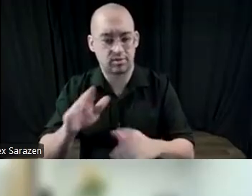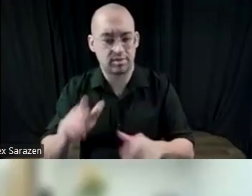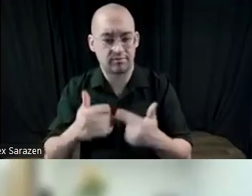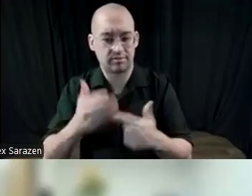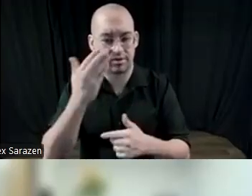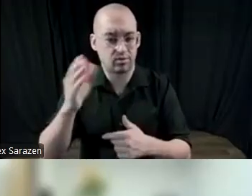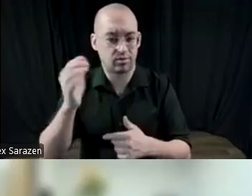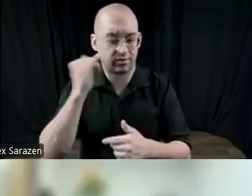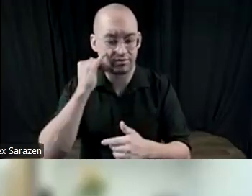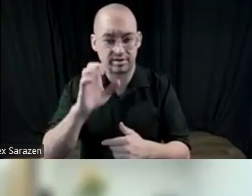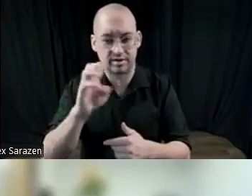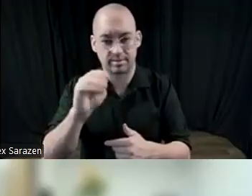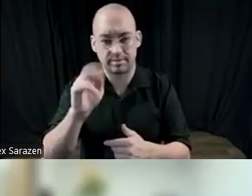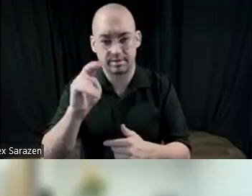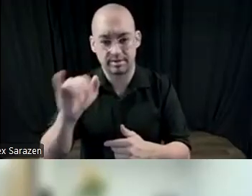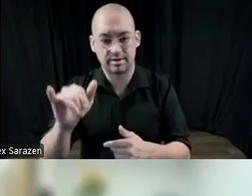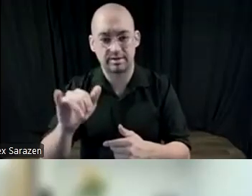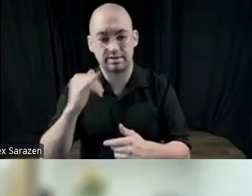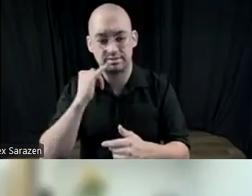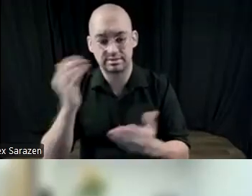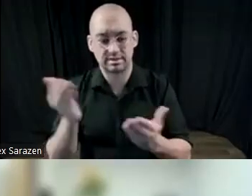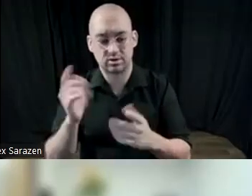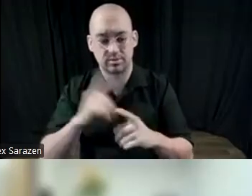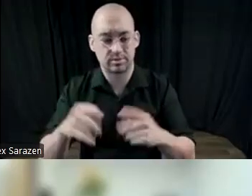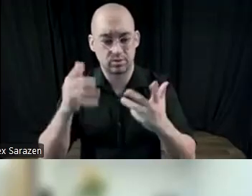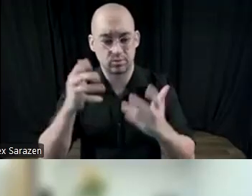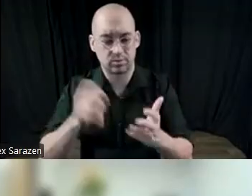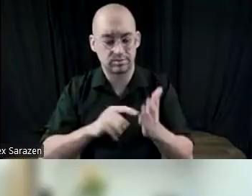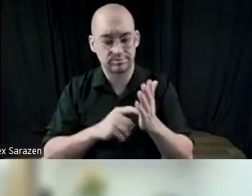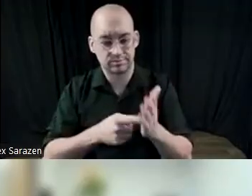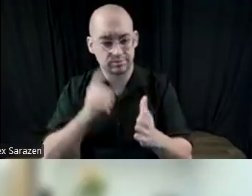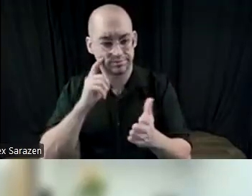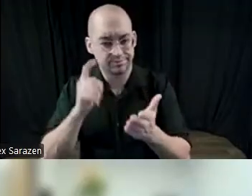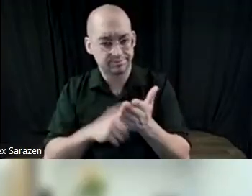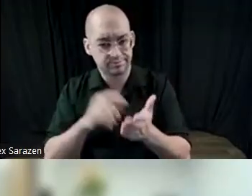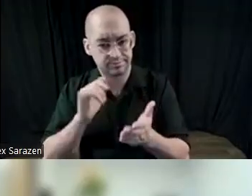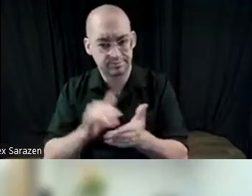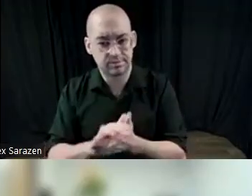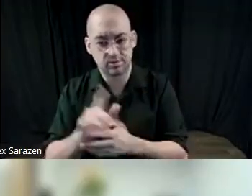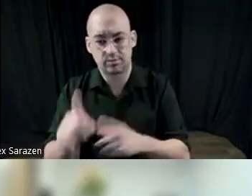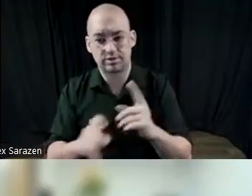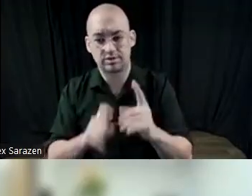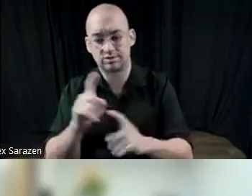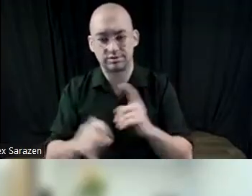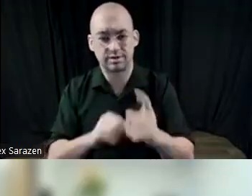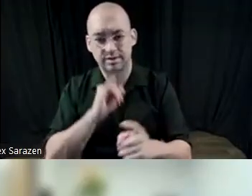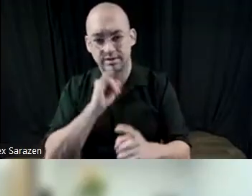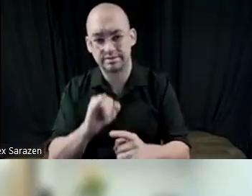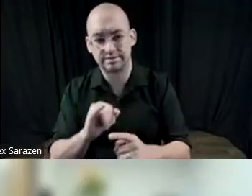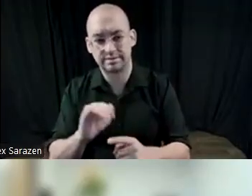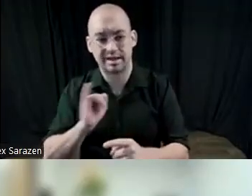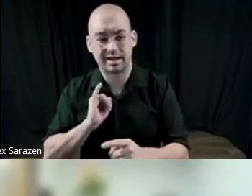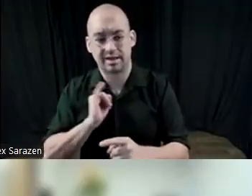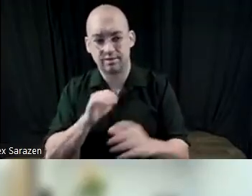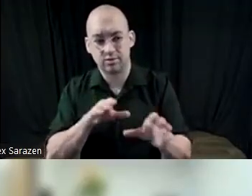here or not, but just wanted to acknowledge that. My question is, I have been doing a lot